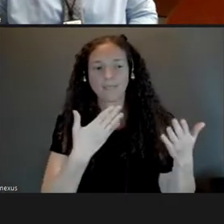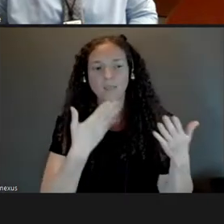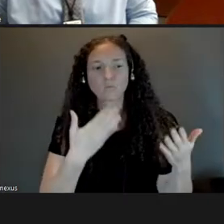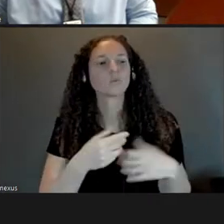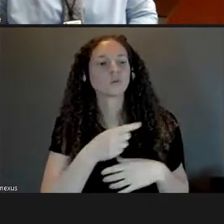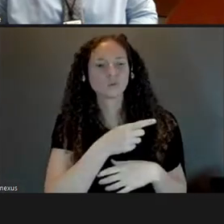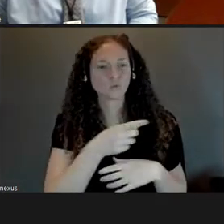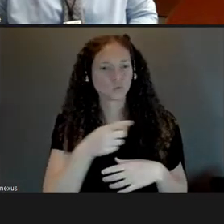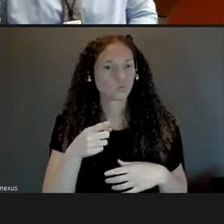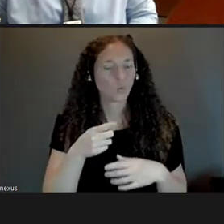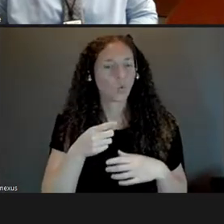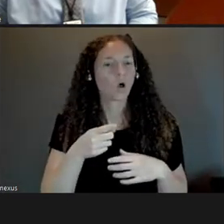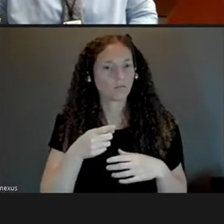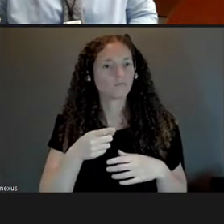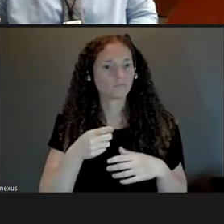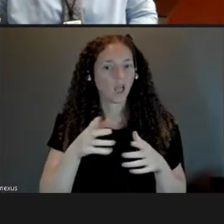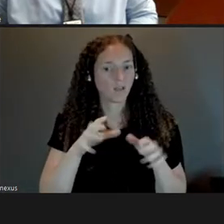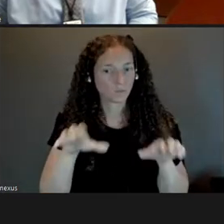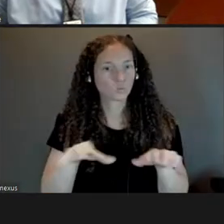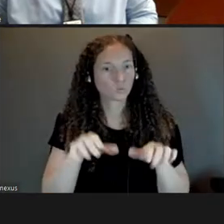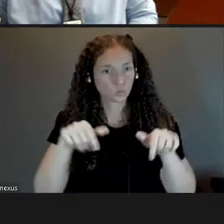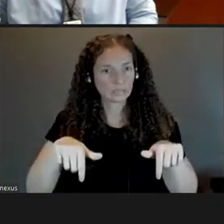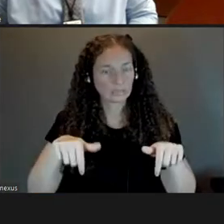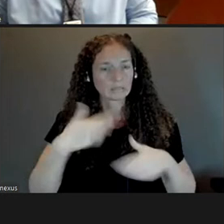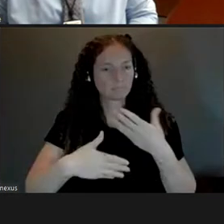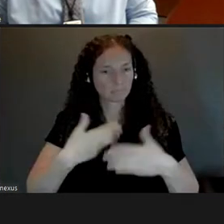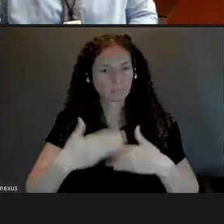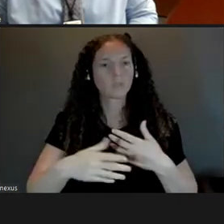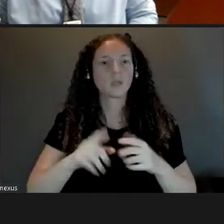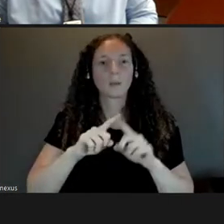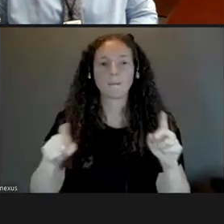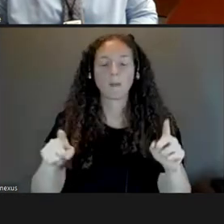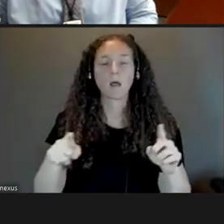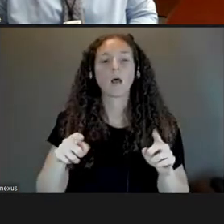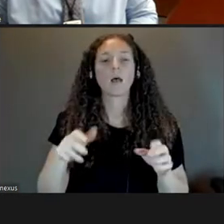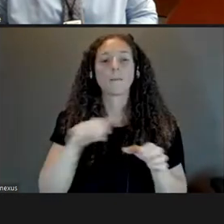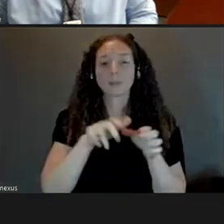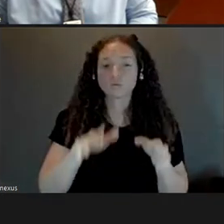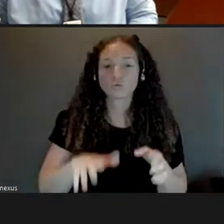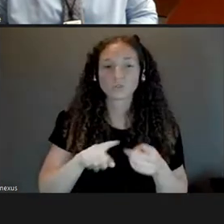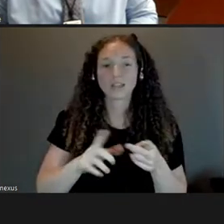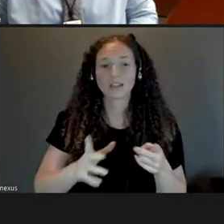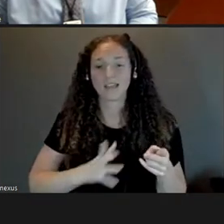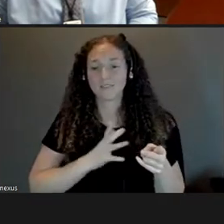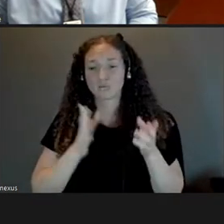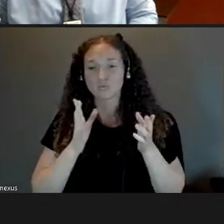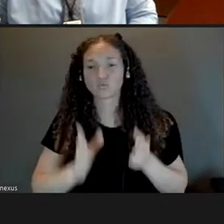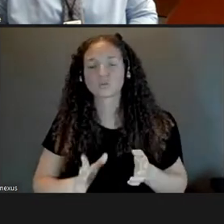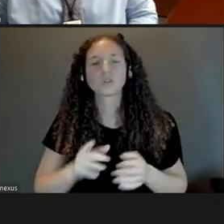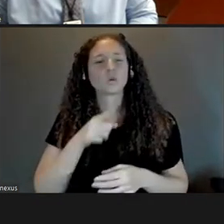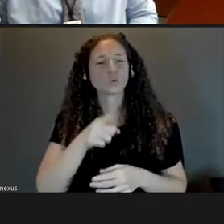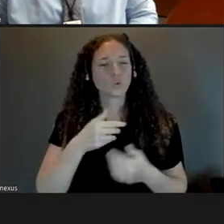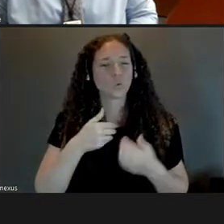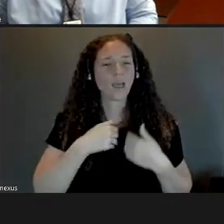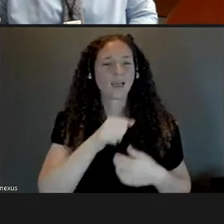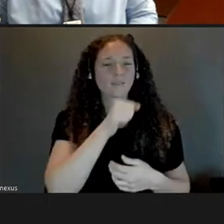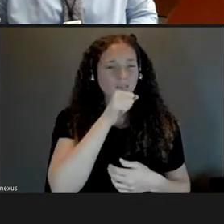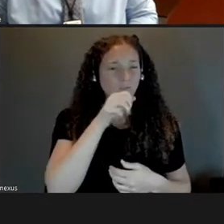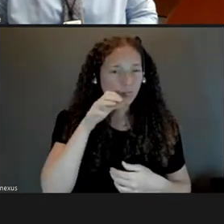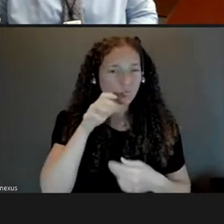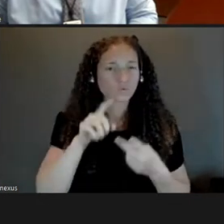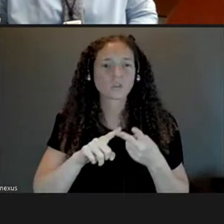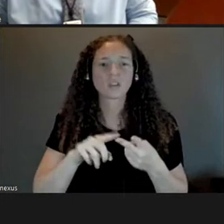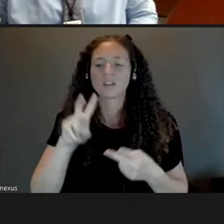you guys have been doing this. But passengers and elected officials, remember, you have seniors, you have people with disabilities and the